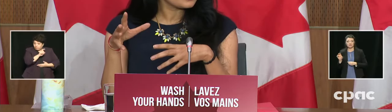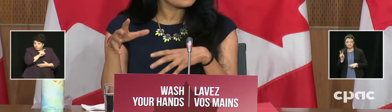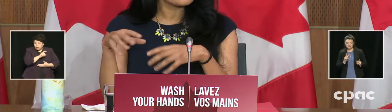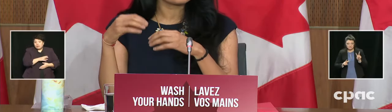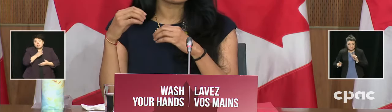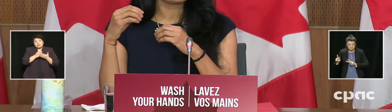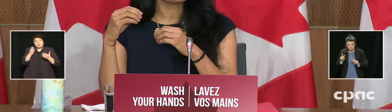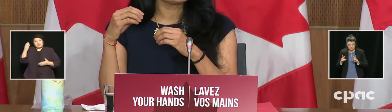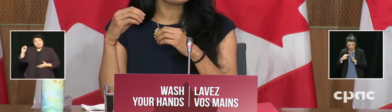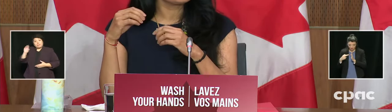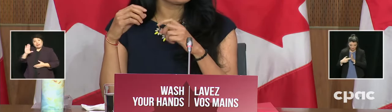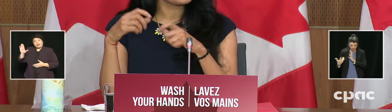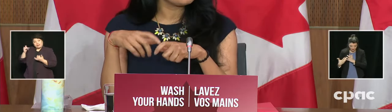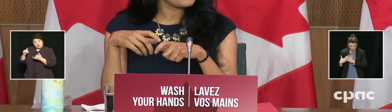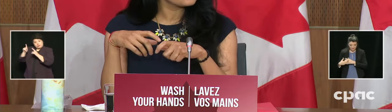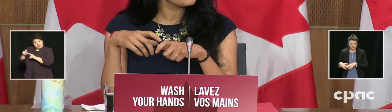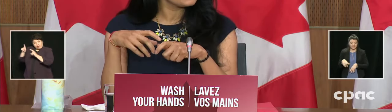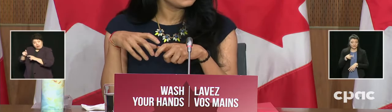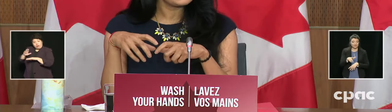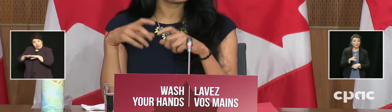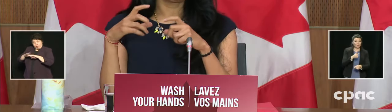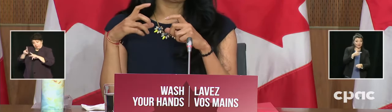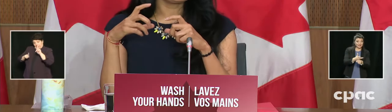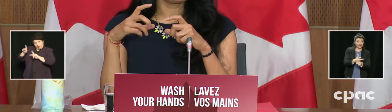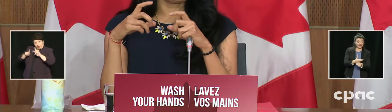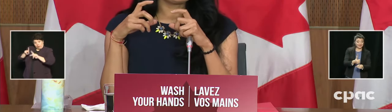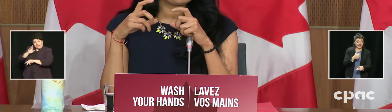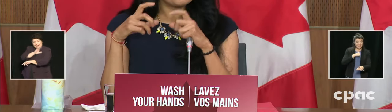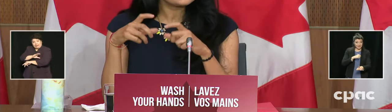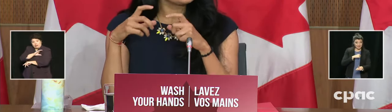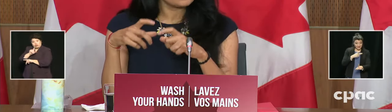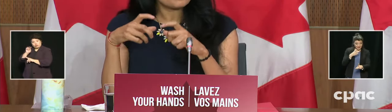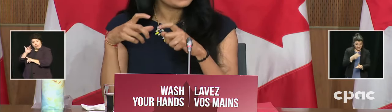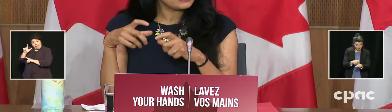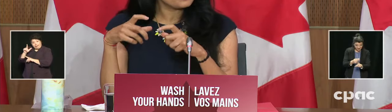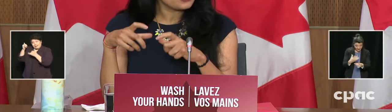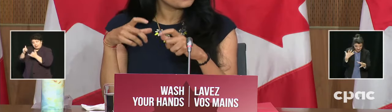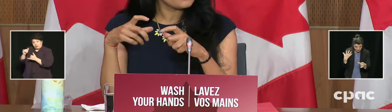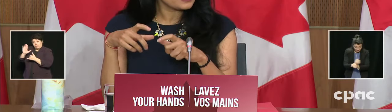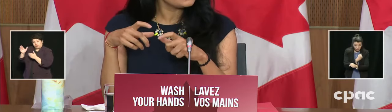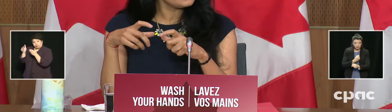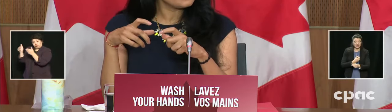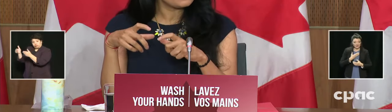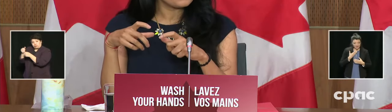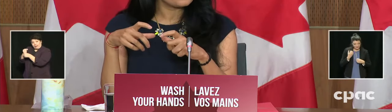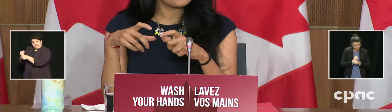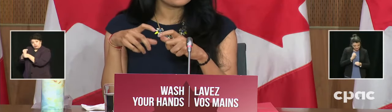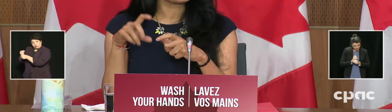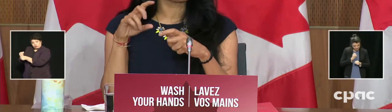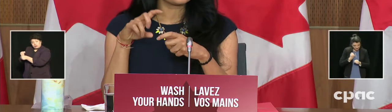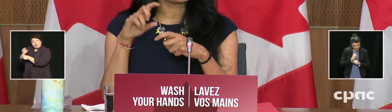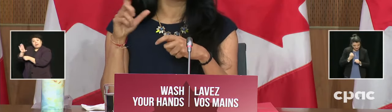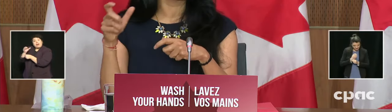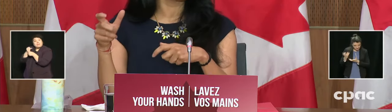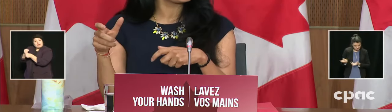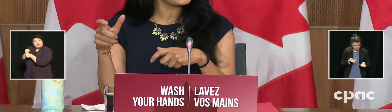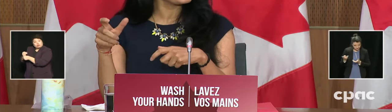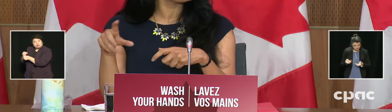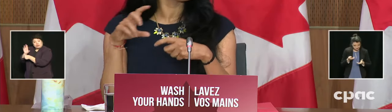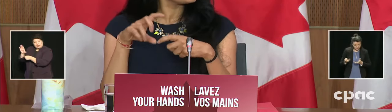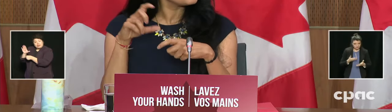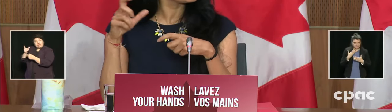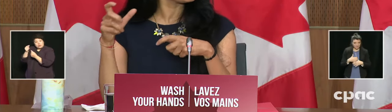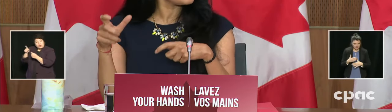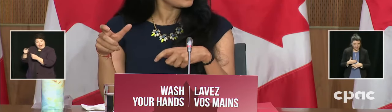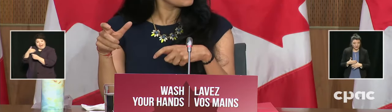clinical trials are working to do their manufacturing. And the really complicated part of the vaccine manufacturing process is when they're doing that scale